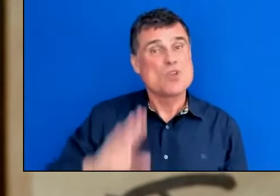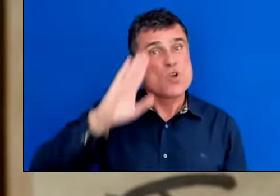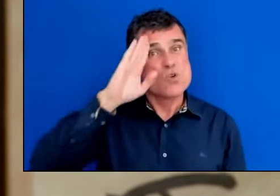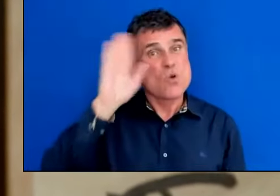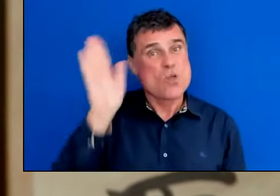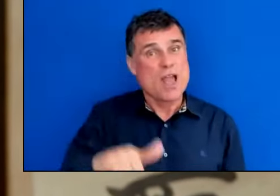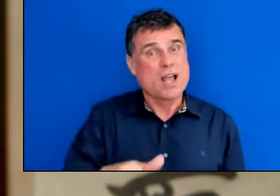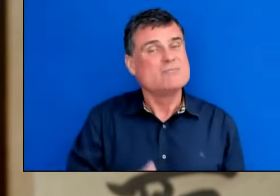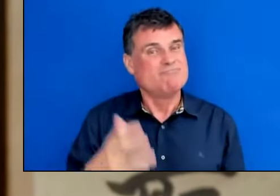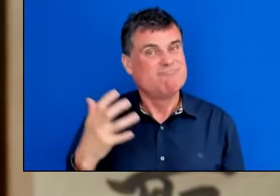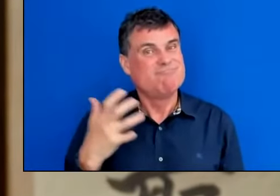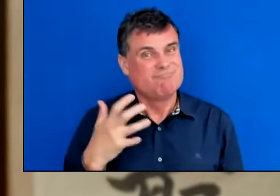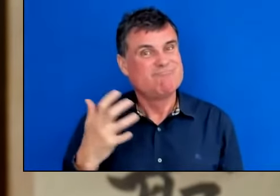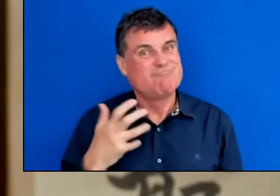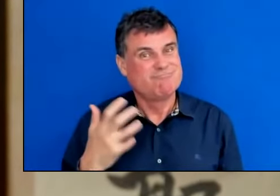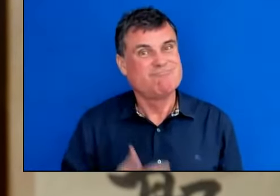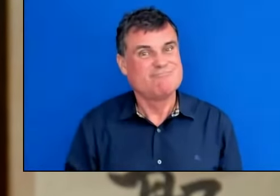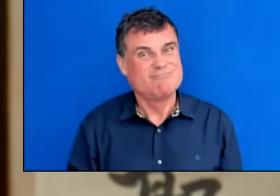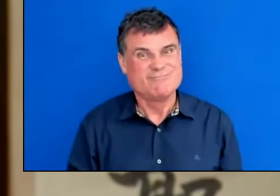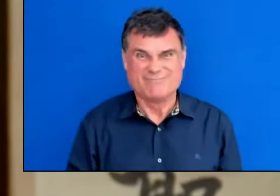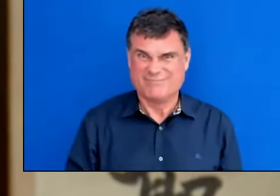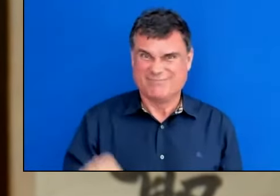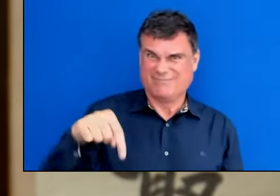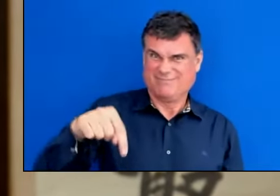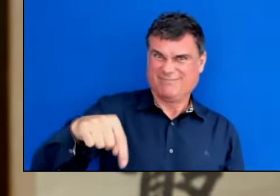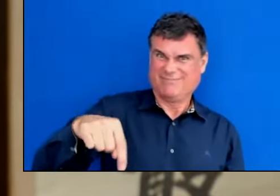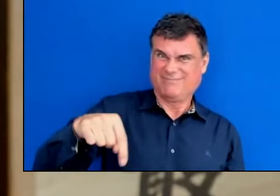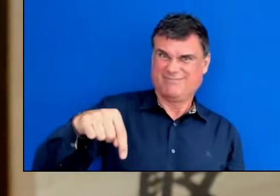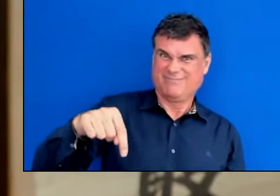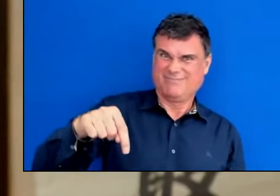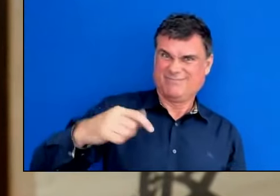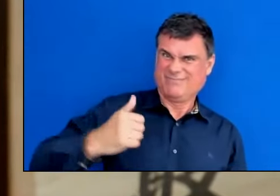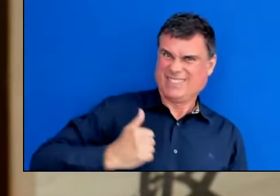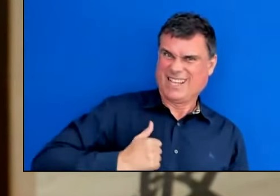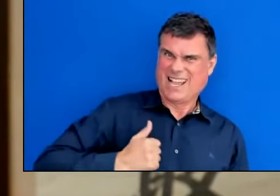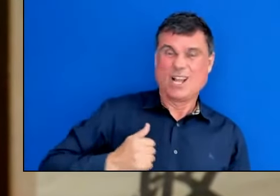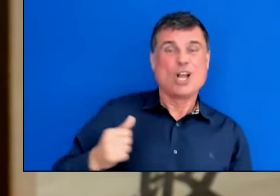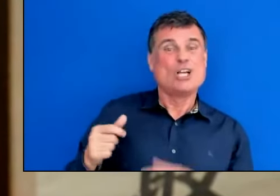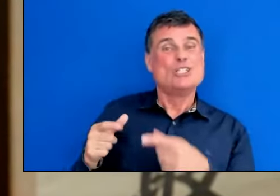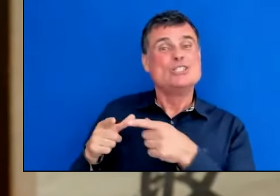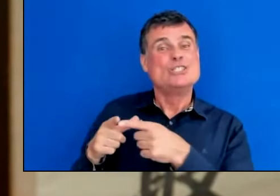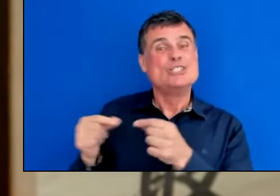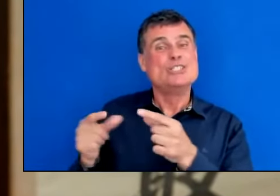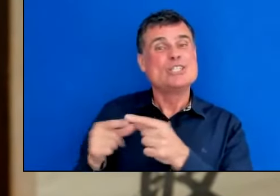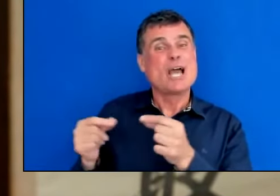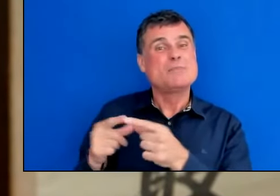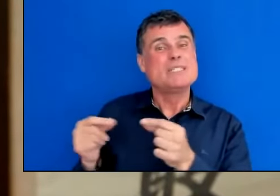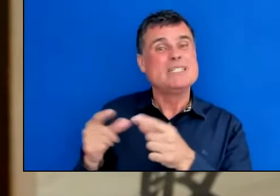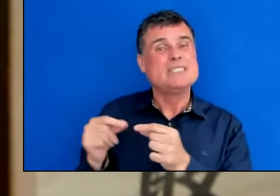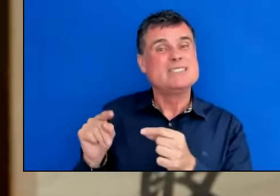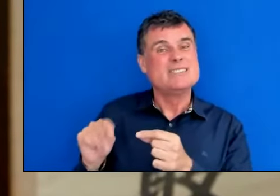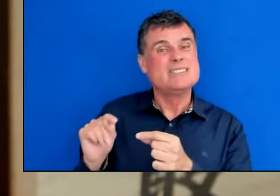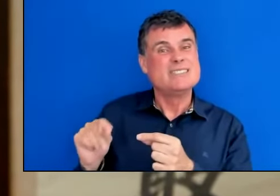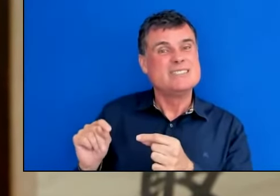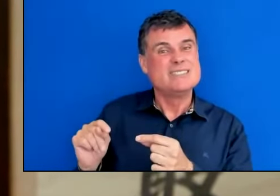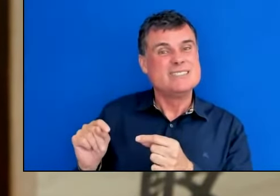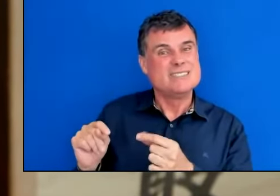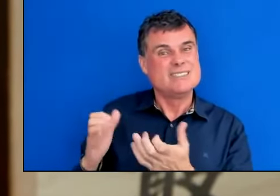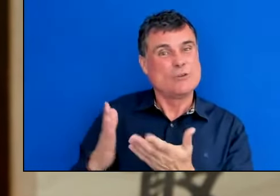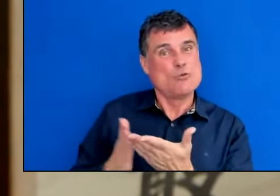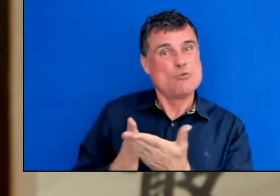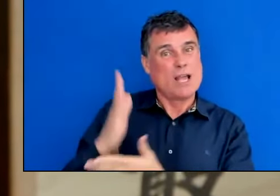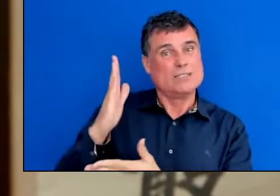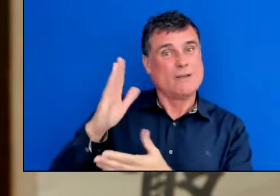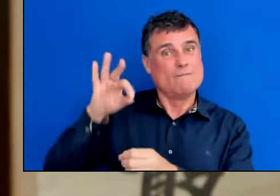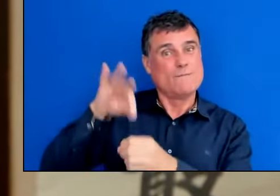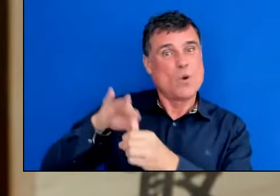You know, it was just 11 years before I was born that the Canadians of Japanese descent actually got the right to vote. Just 11